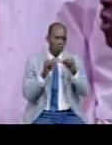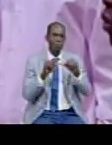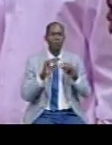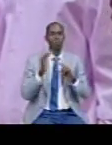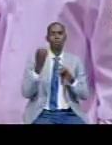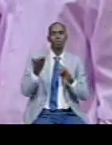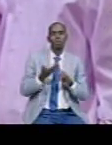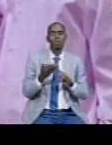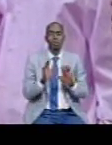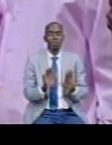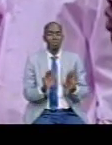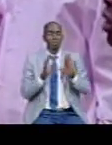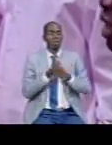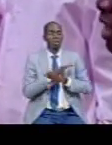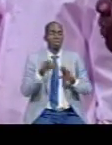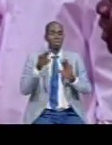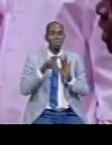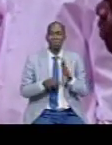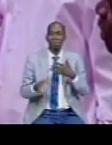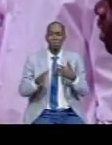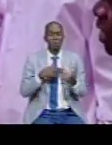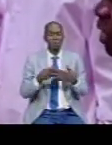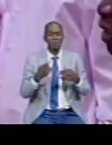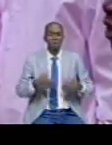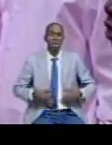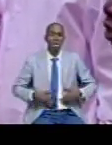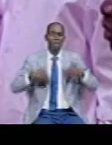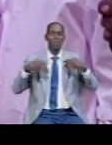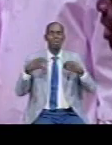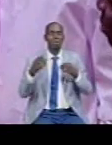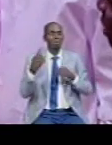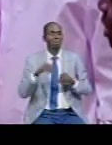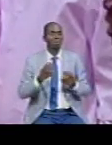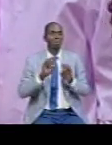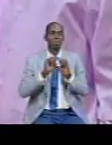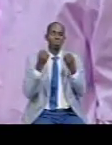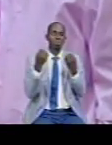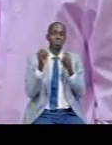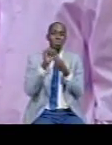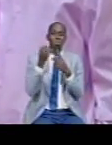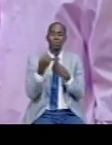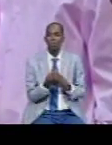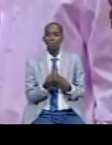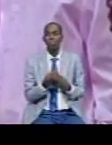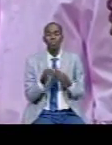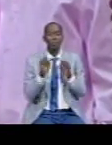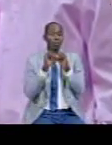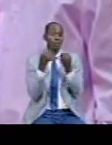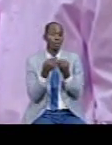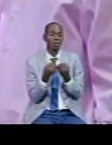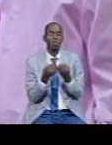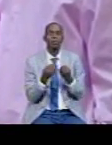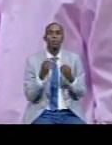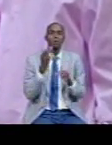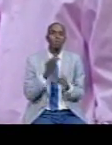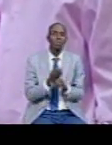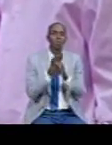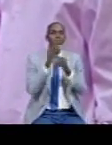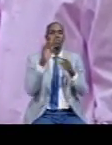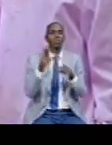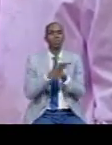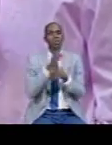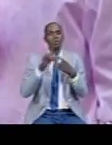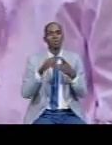Fearlessness despite the fury of the society. Clear consecration. Faithfulness to the faithful God. And